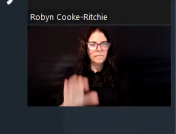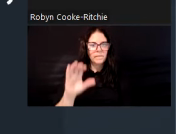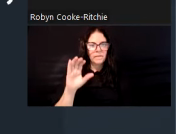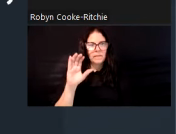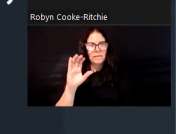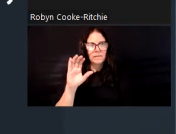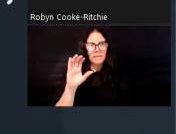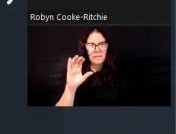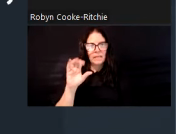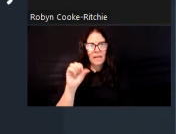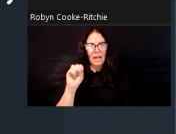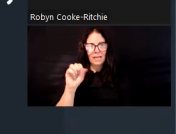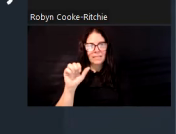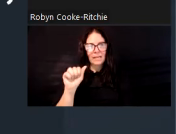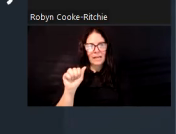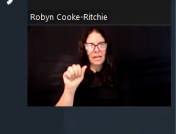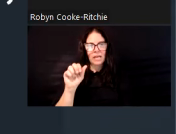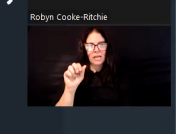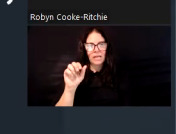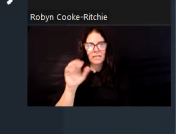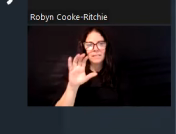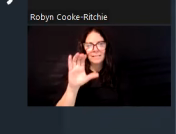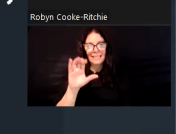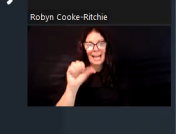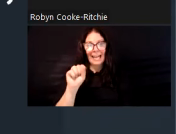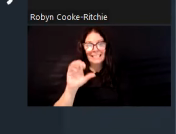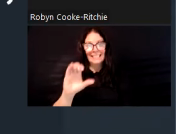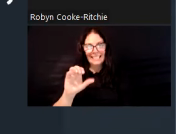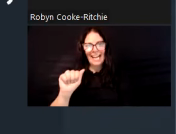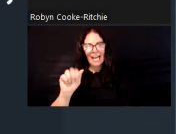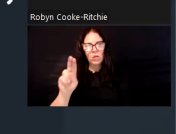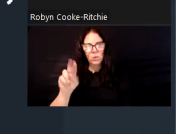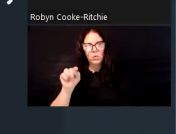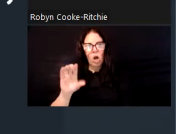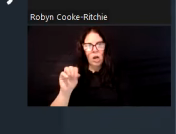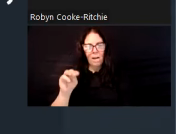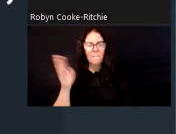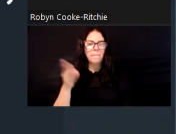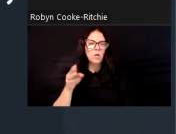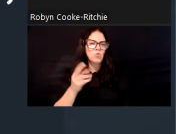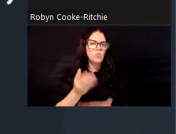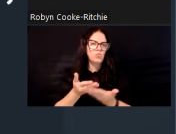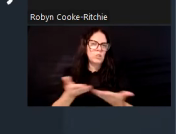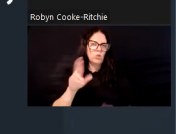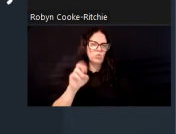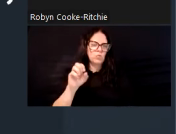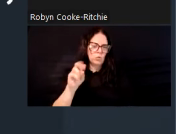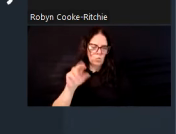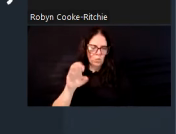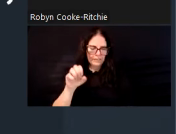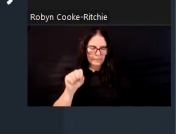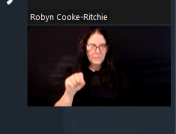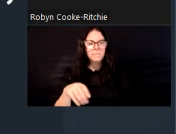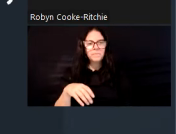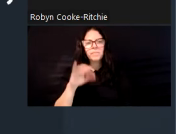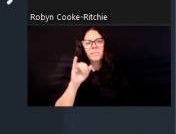cscau.com/resources. So this guide was a cooperative effort between the CSC, the organization I work with, the